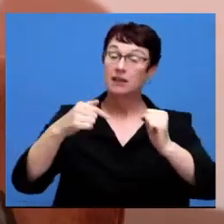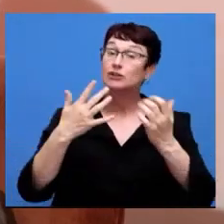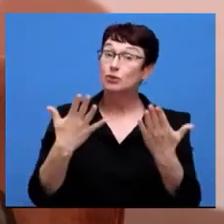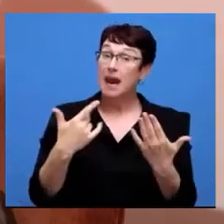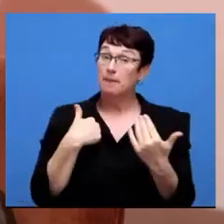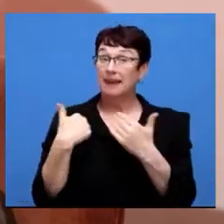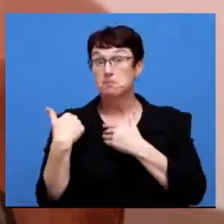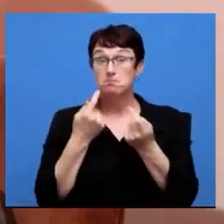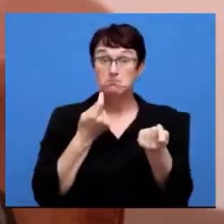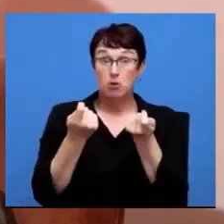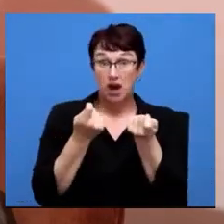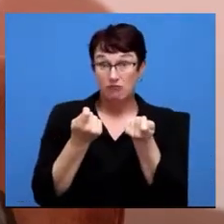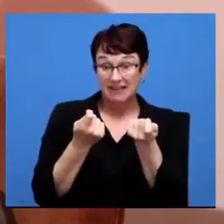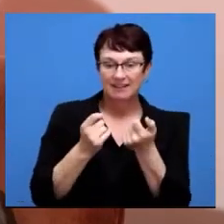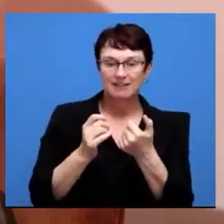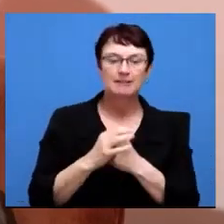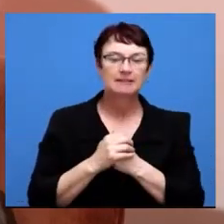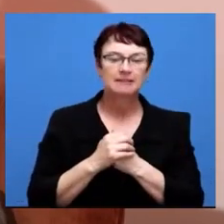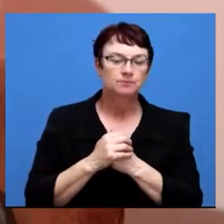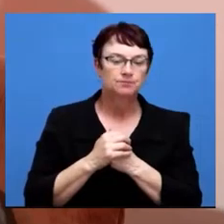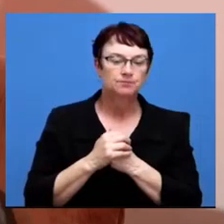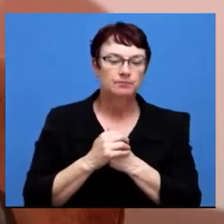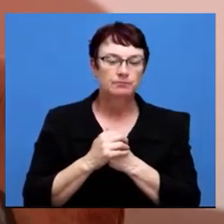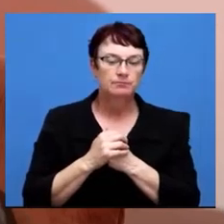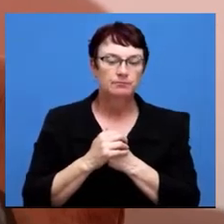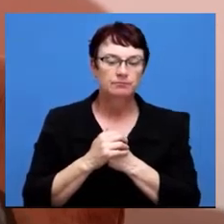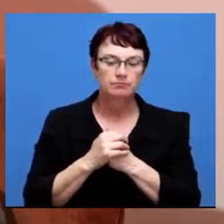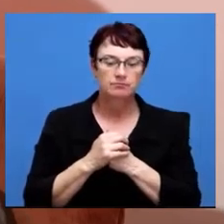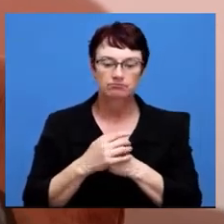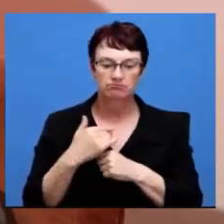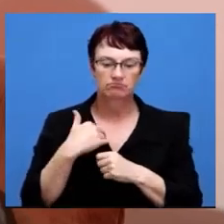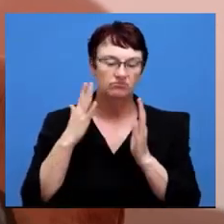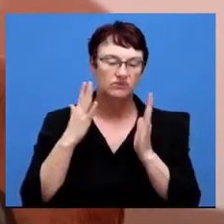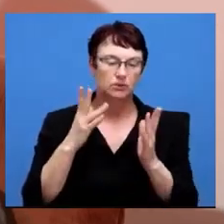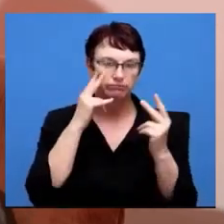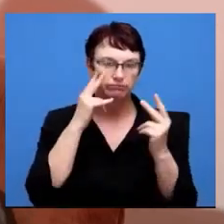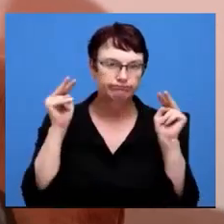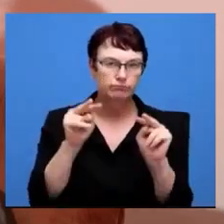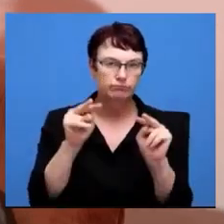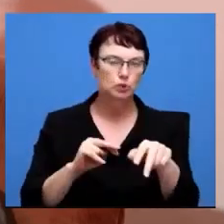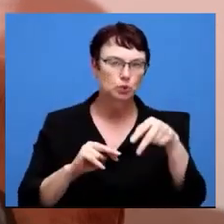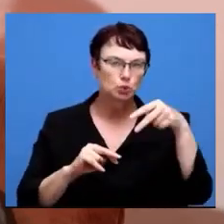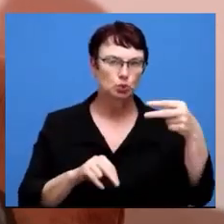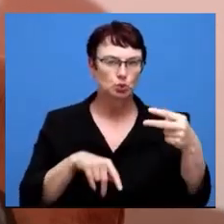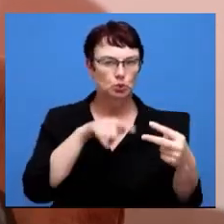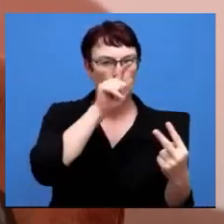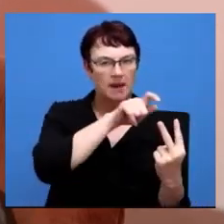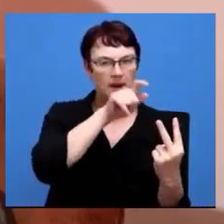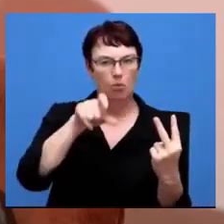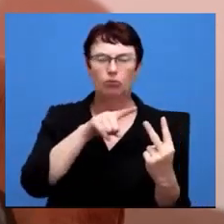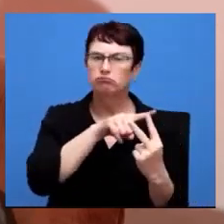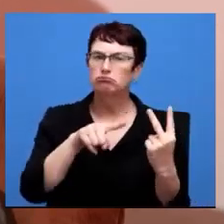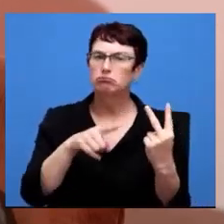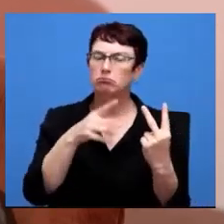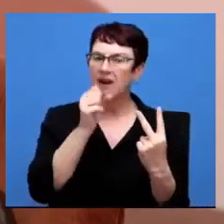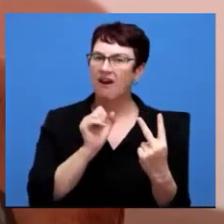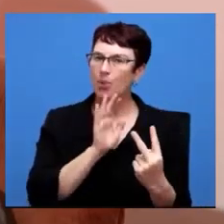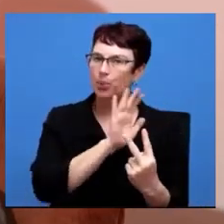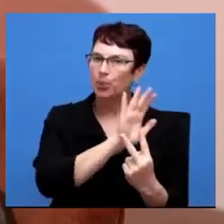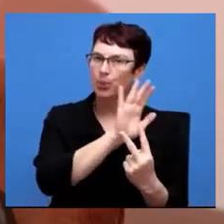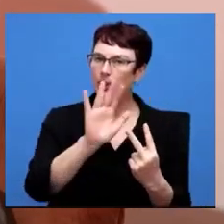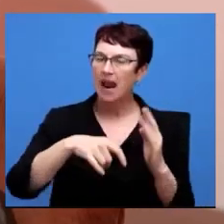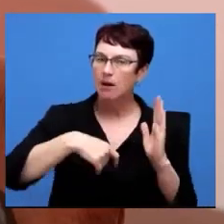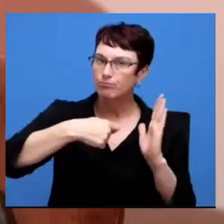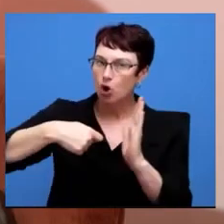Today we are gonna hear from two different good practice owners who will share their projects with us, and this will be followed by two short